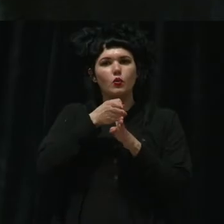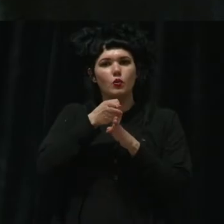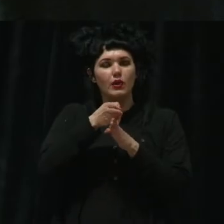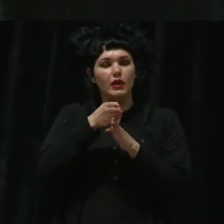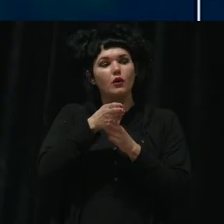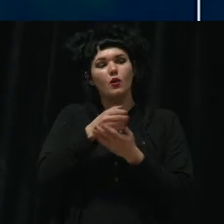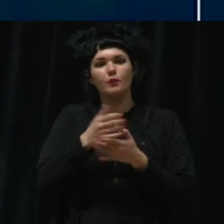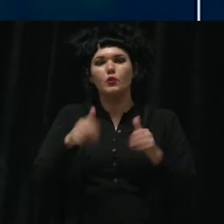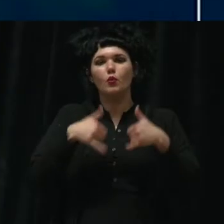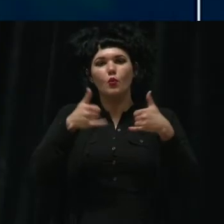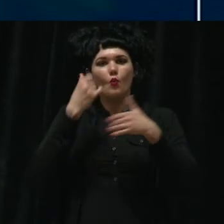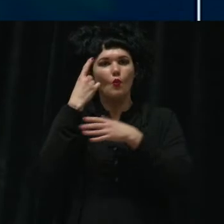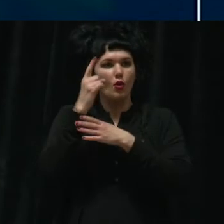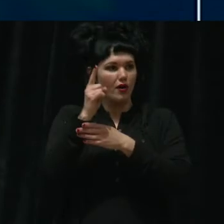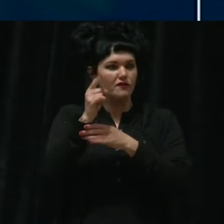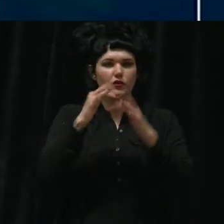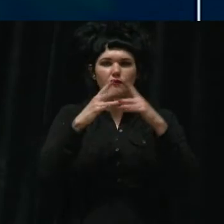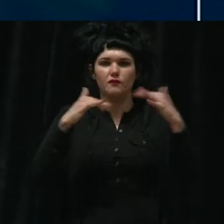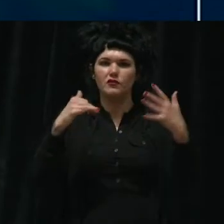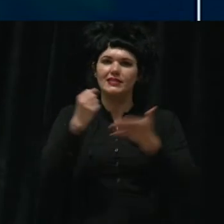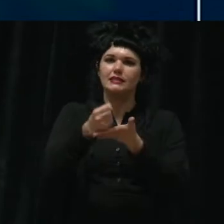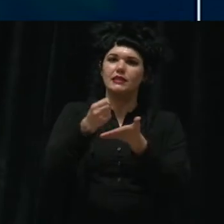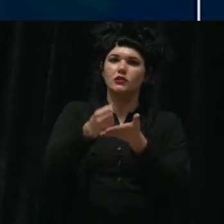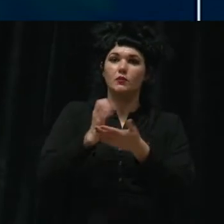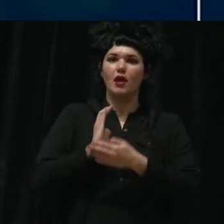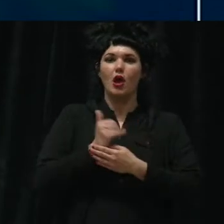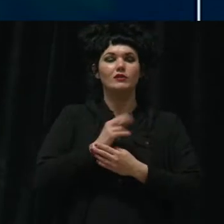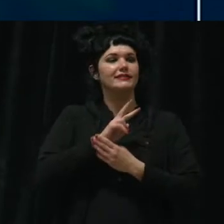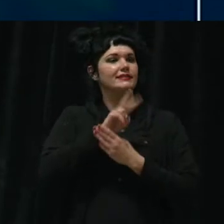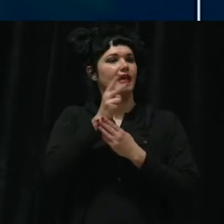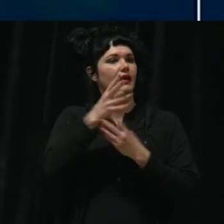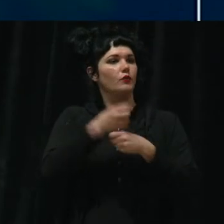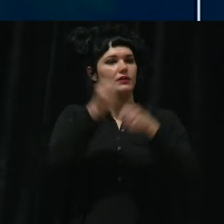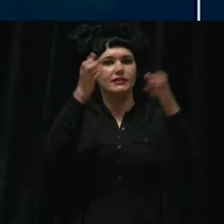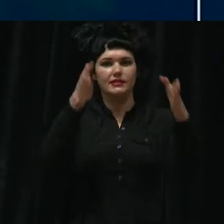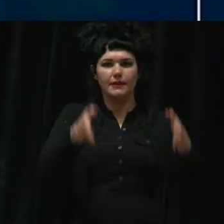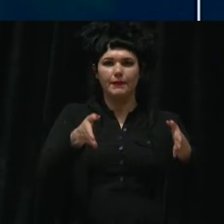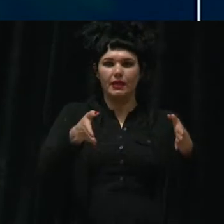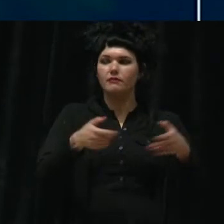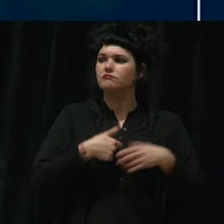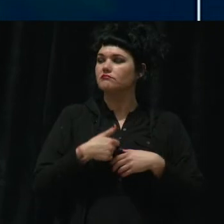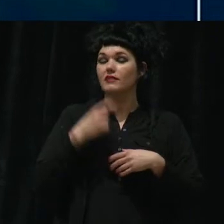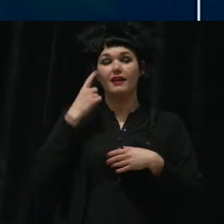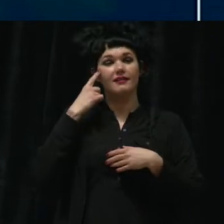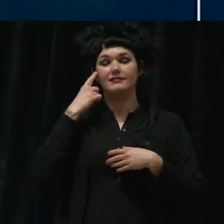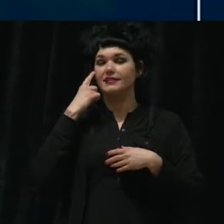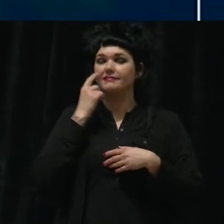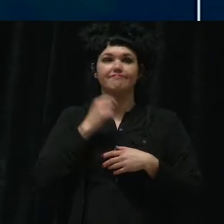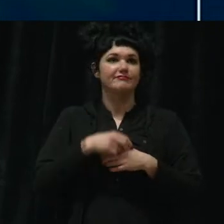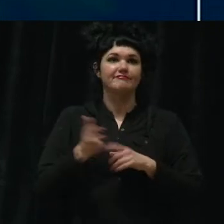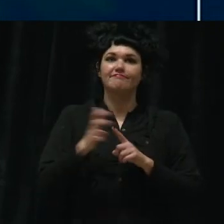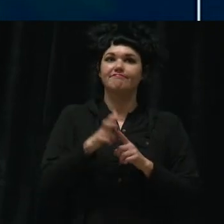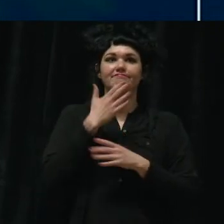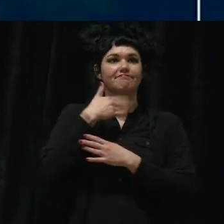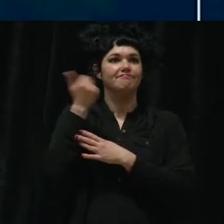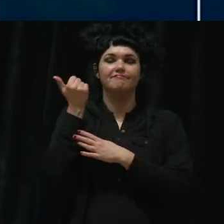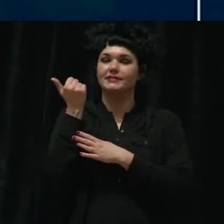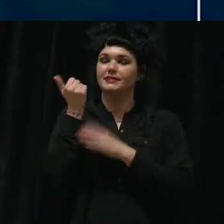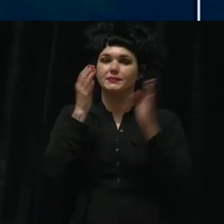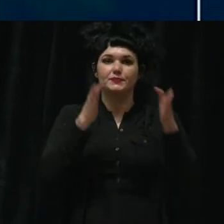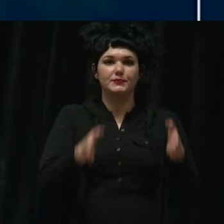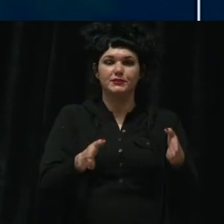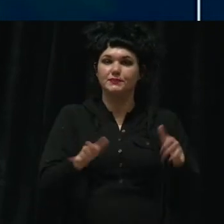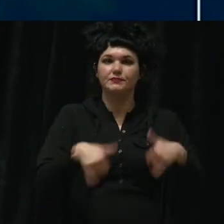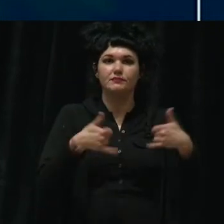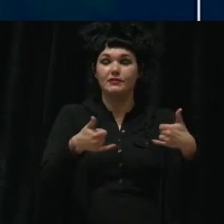Our second recipient, who I can think of no better person, happens